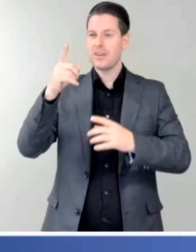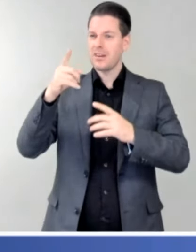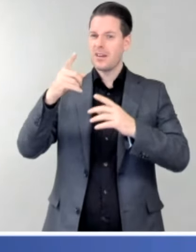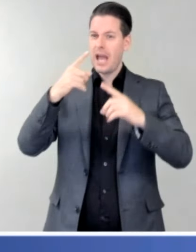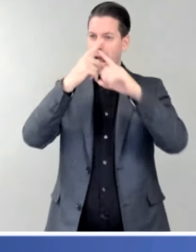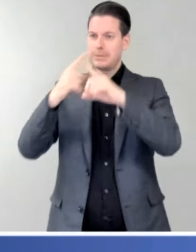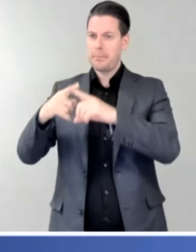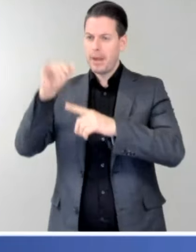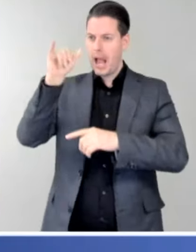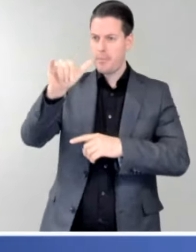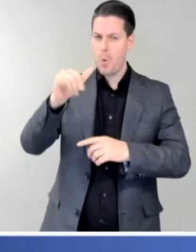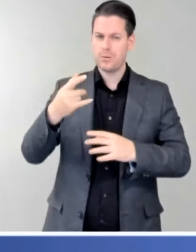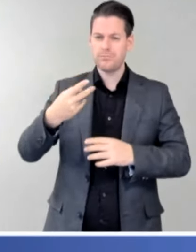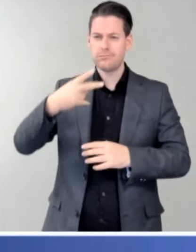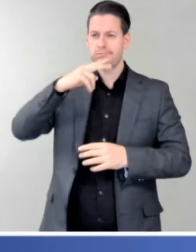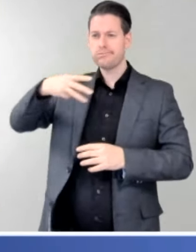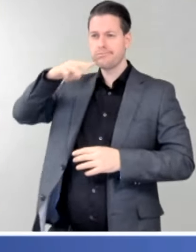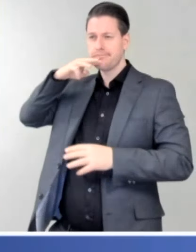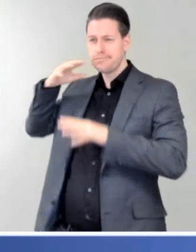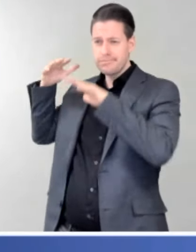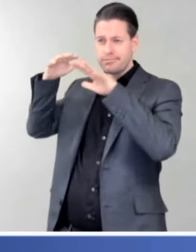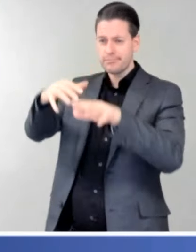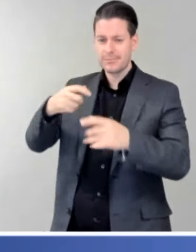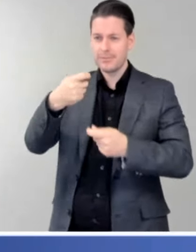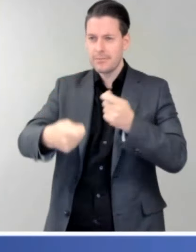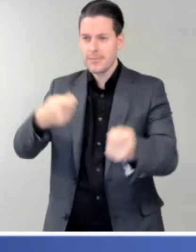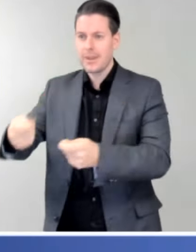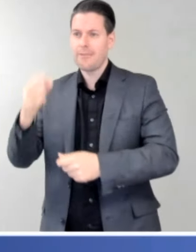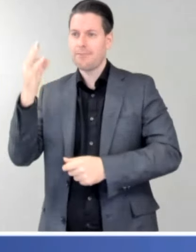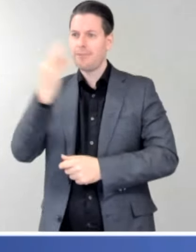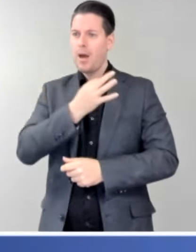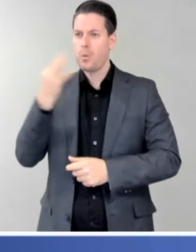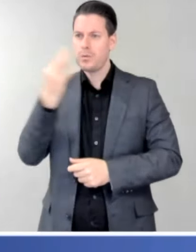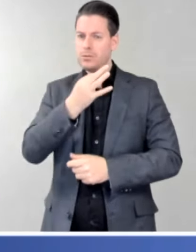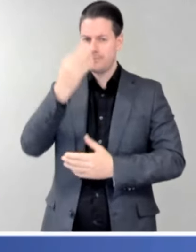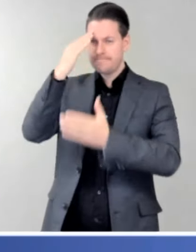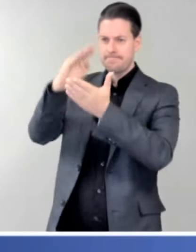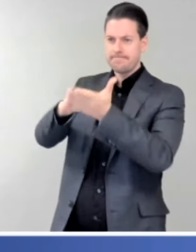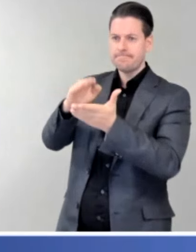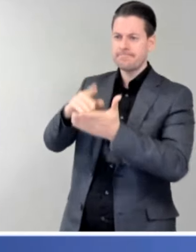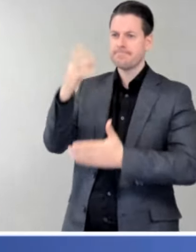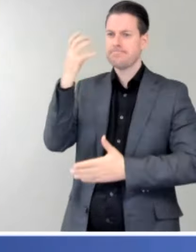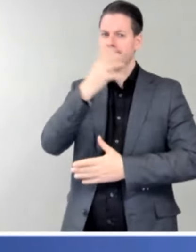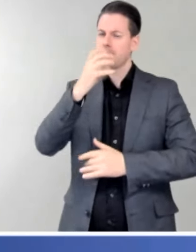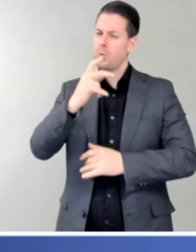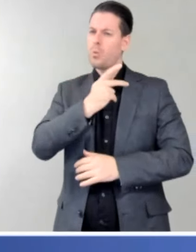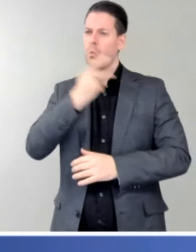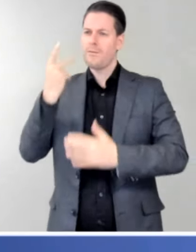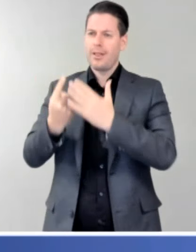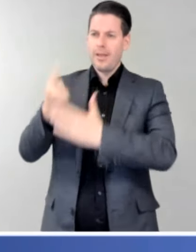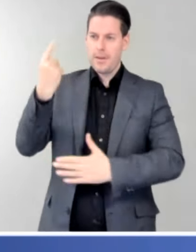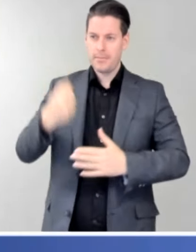condolences in the face of unimaginable tragedy. It is my great privilege to be here with you today on this solemn